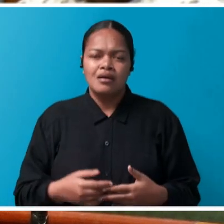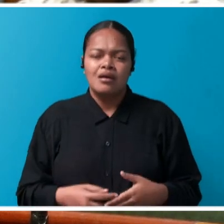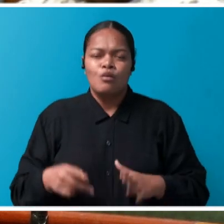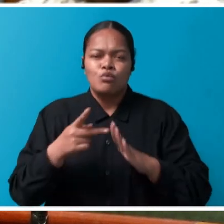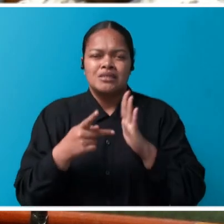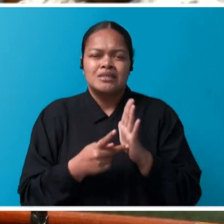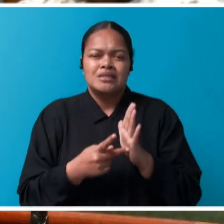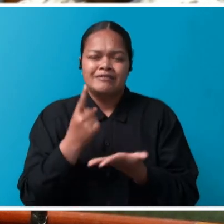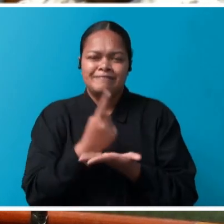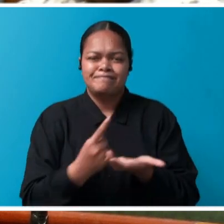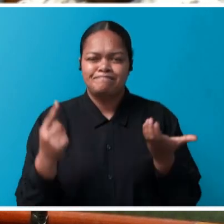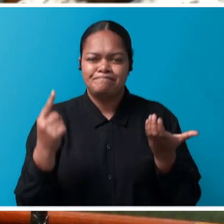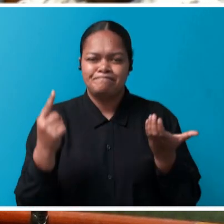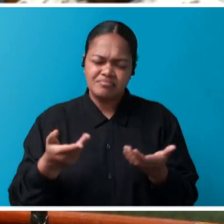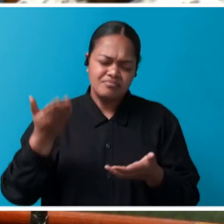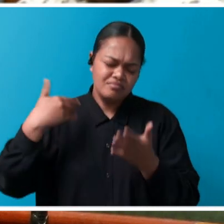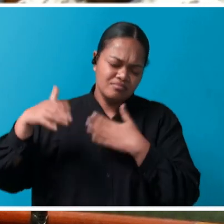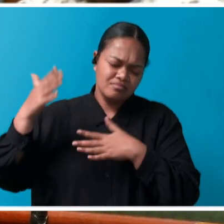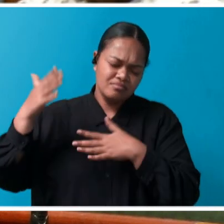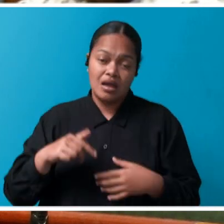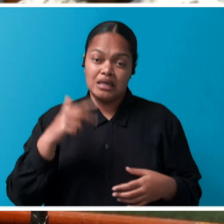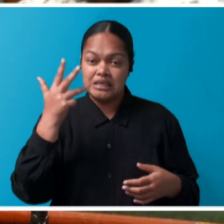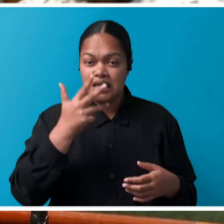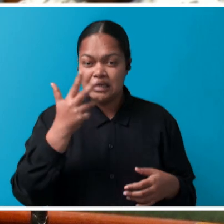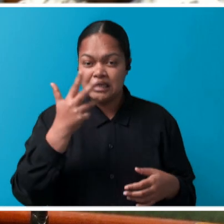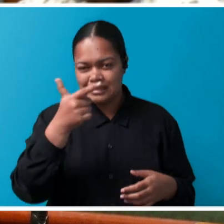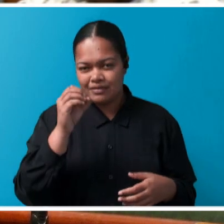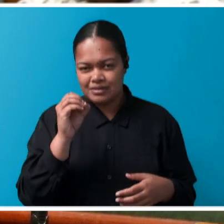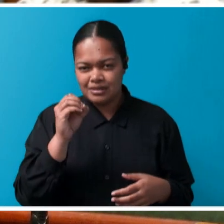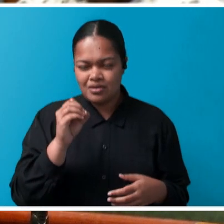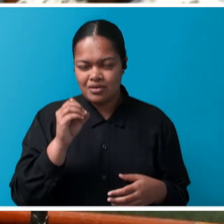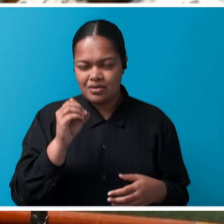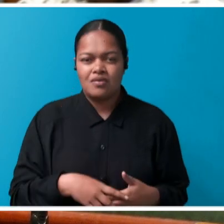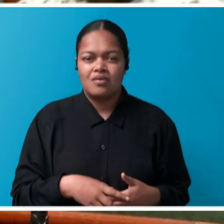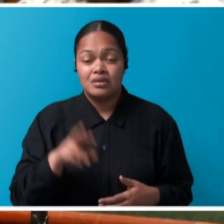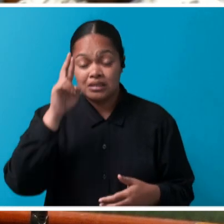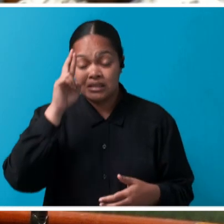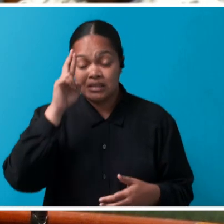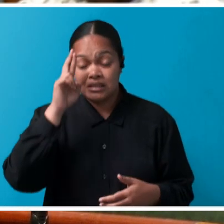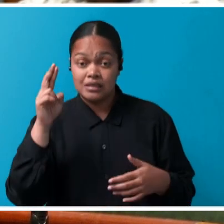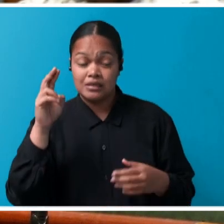independence back in 1970. Mr. Speaker, sir, the major